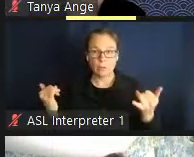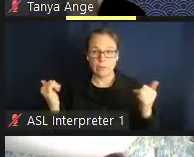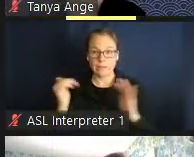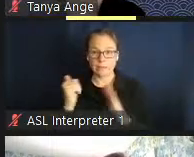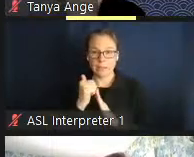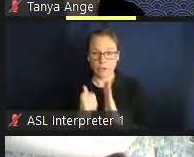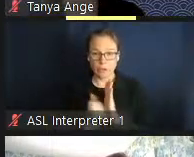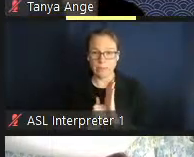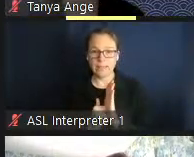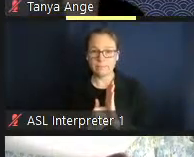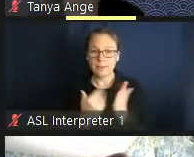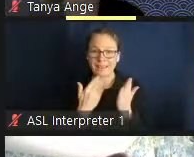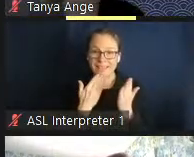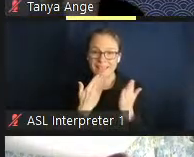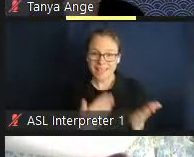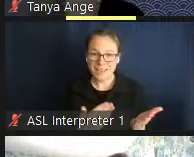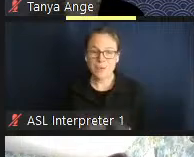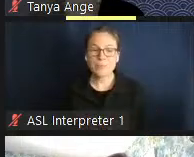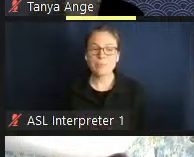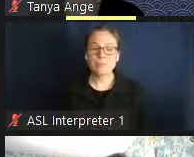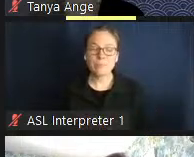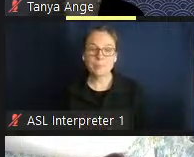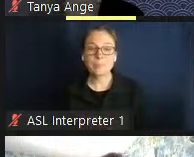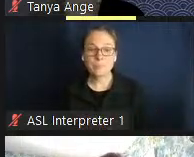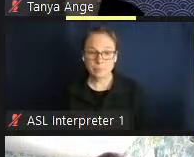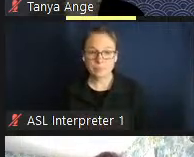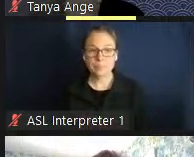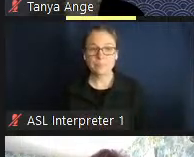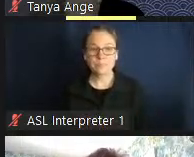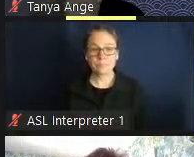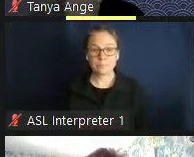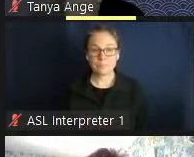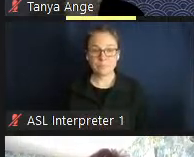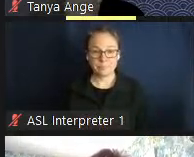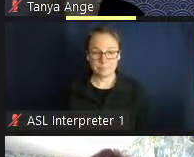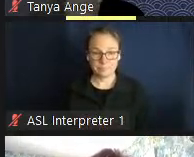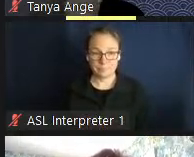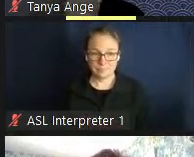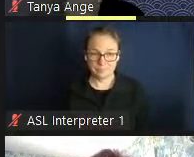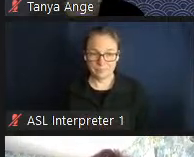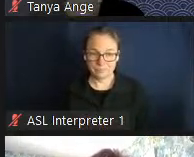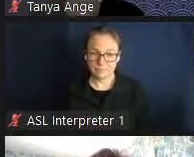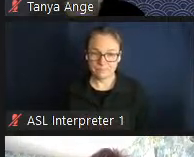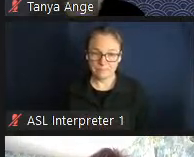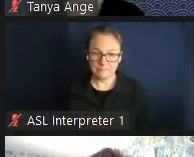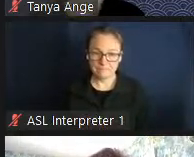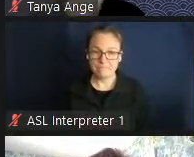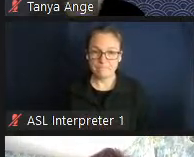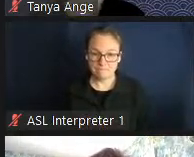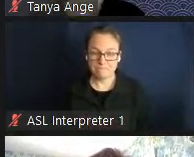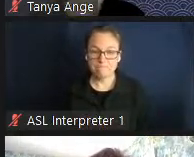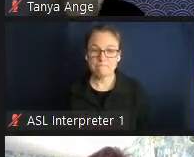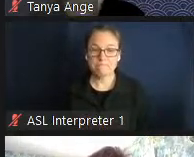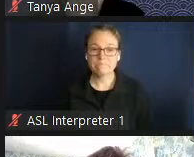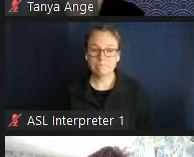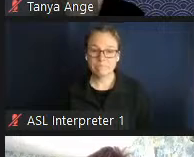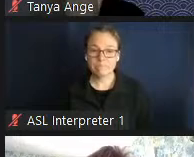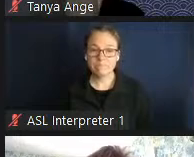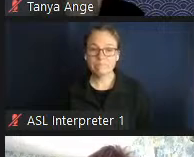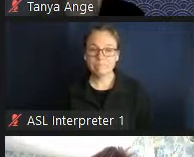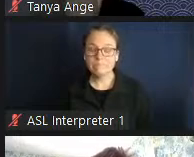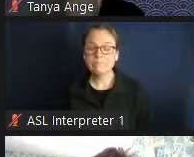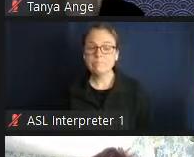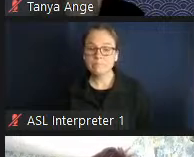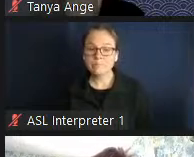Thank you, Ms. Angie. I appreciate that. And before we get started on the agenda for the evening and jump into